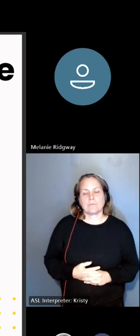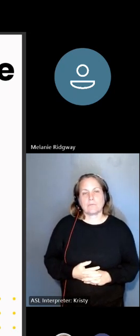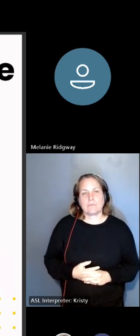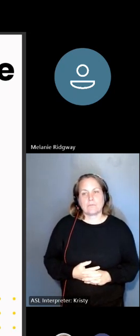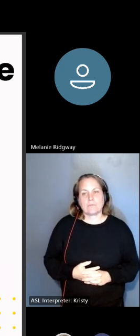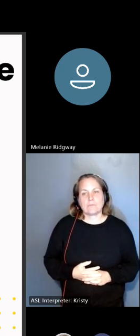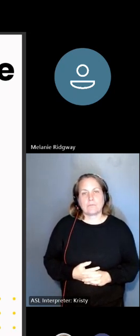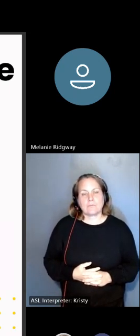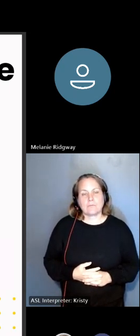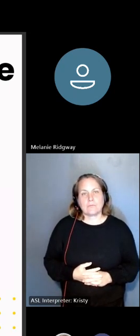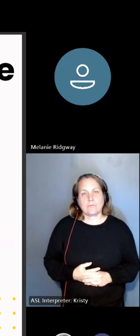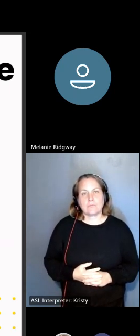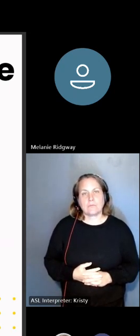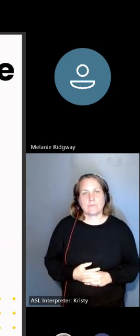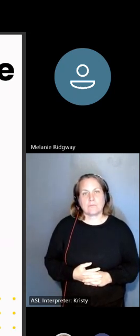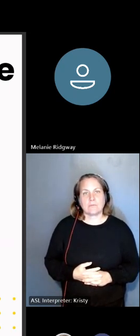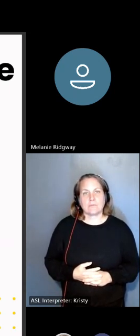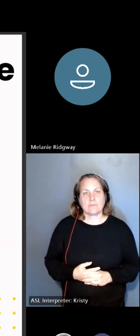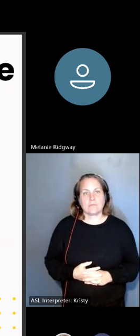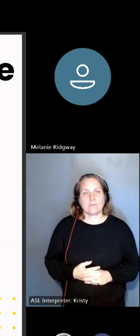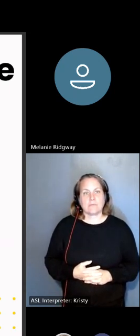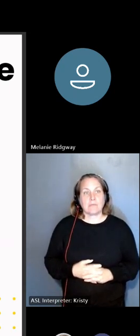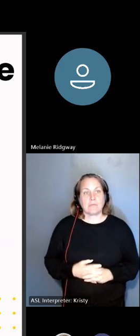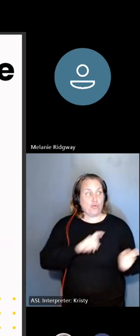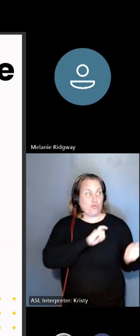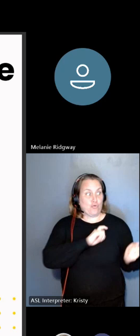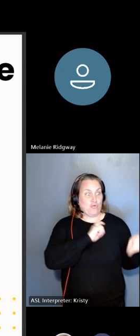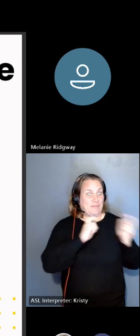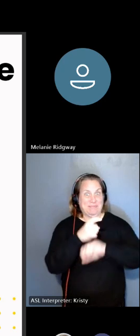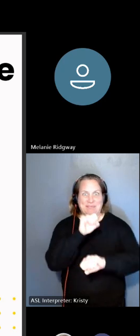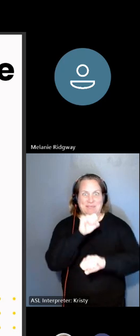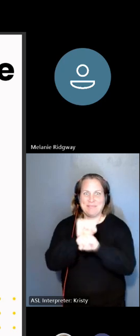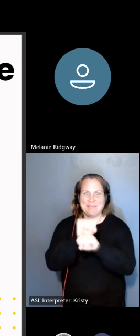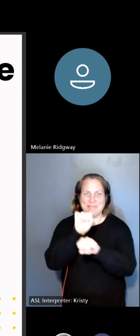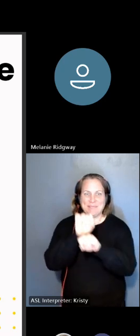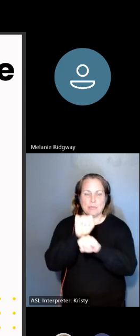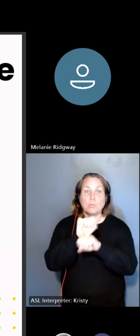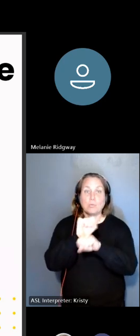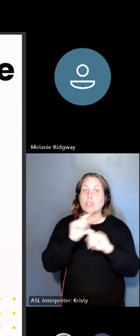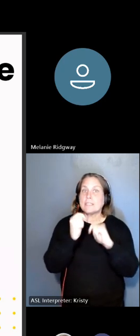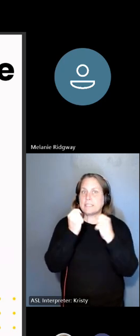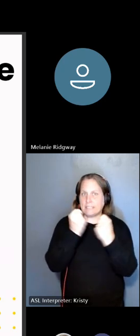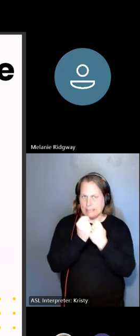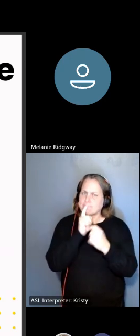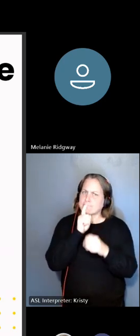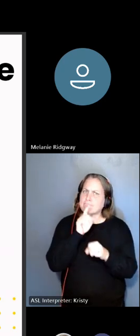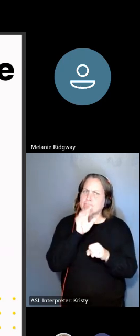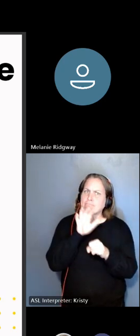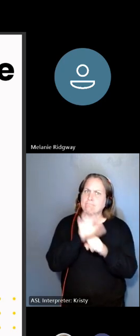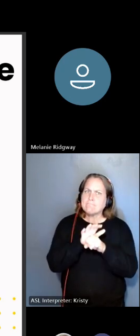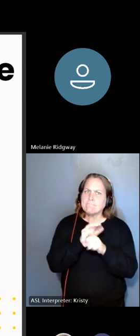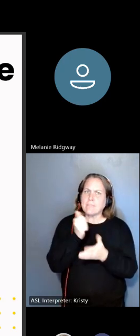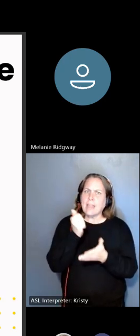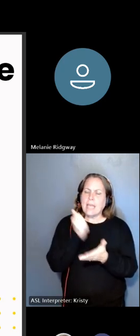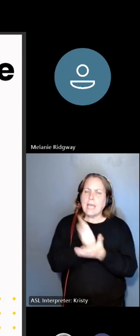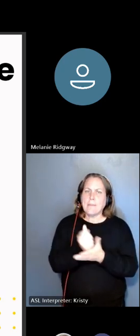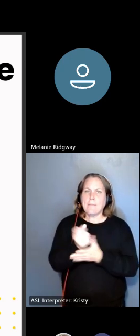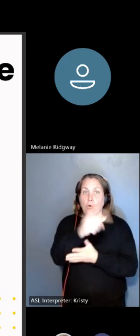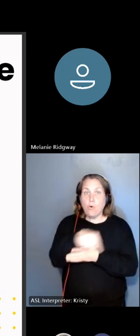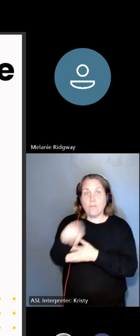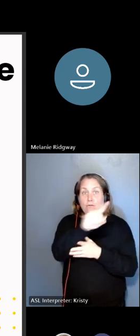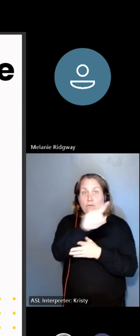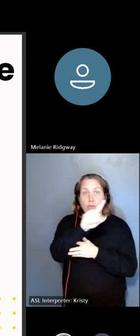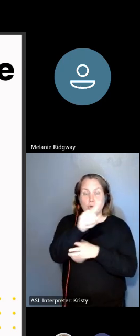The Transition to Work team is committed to helping you develop